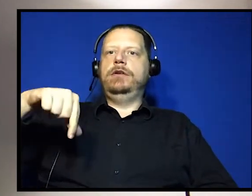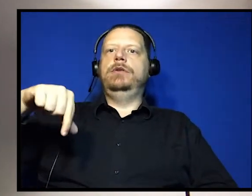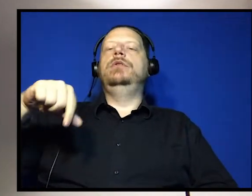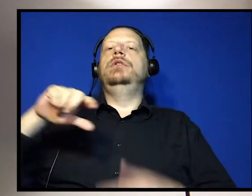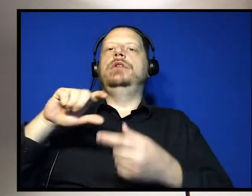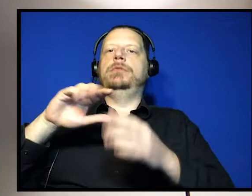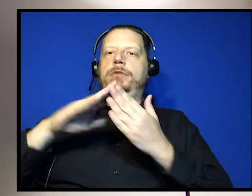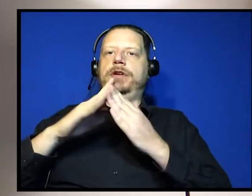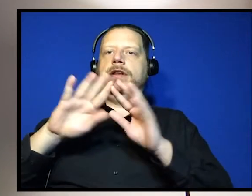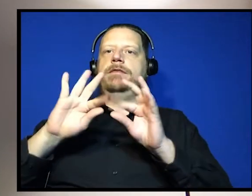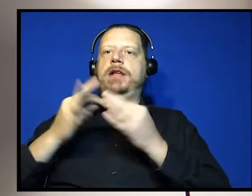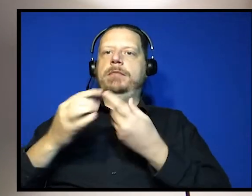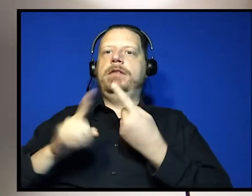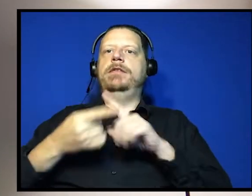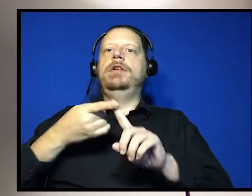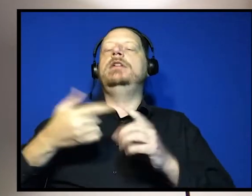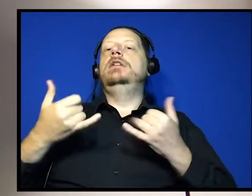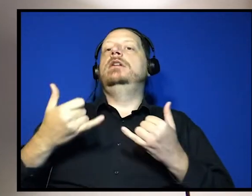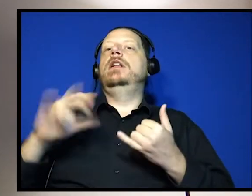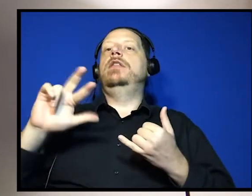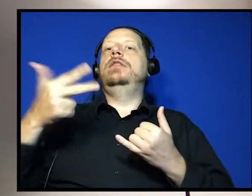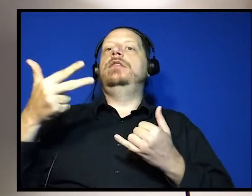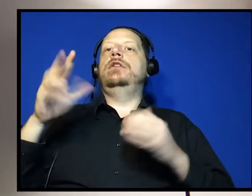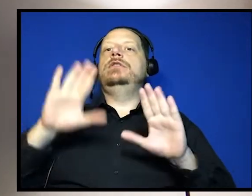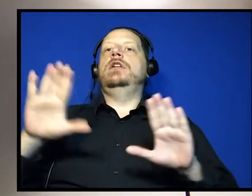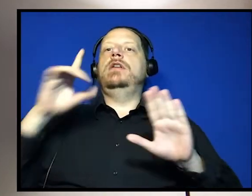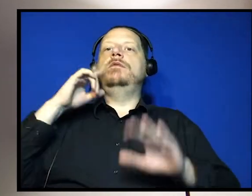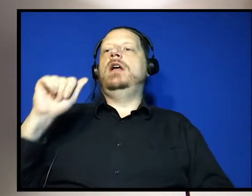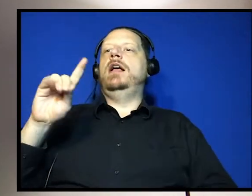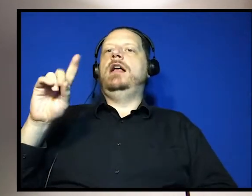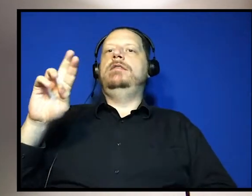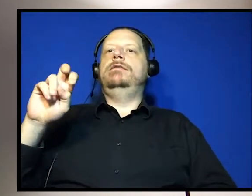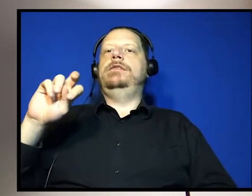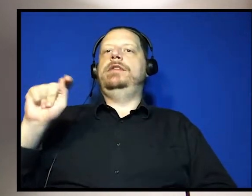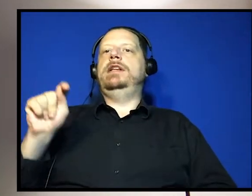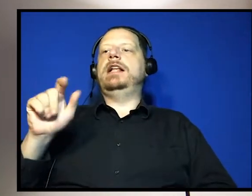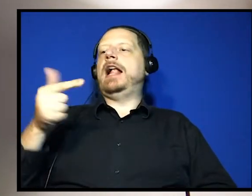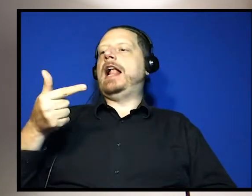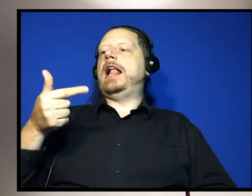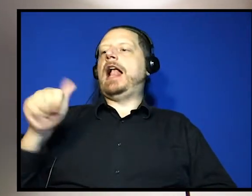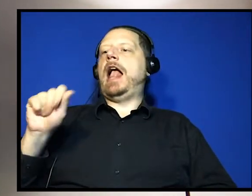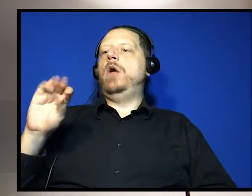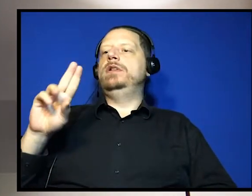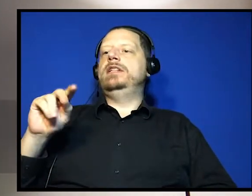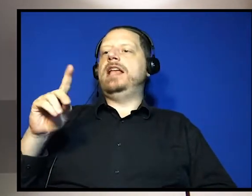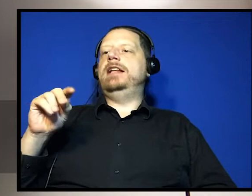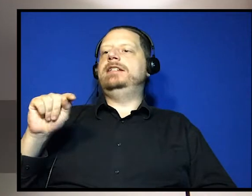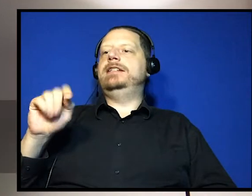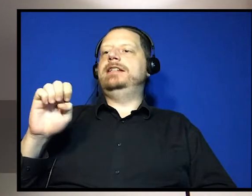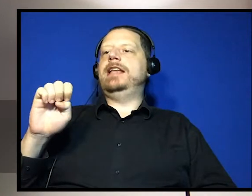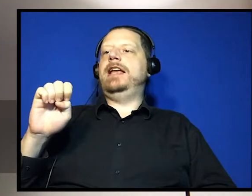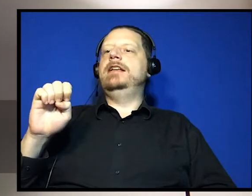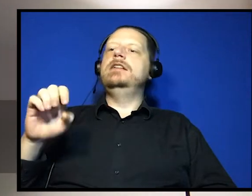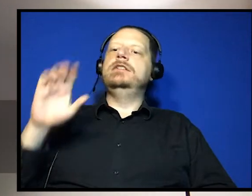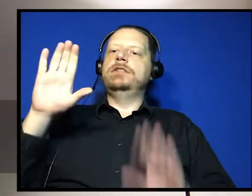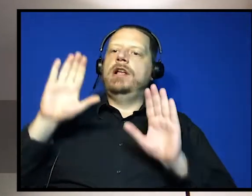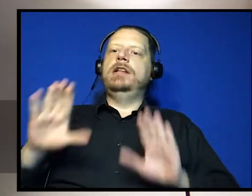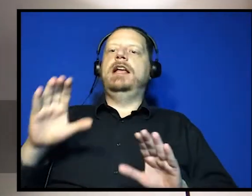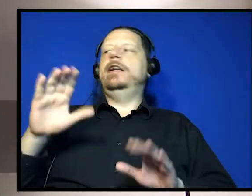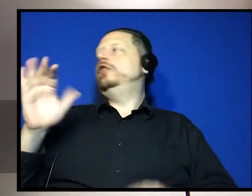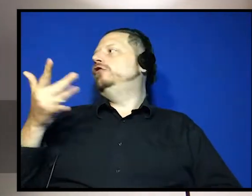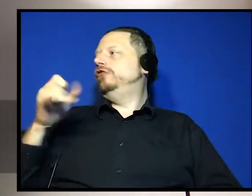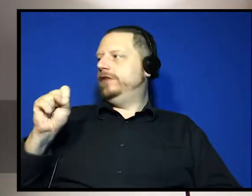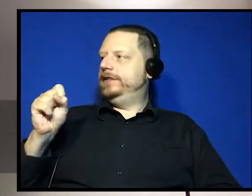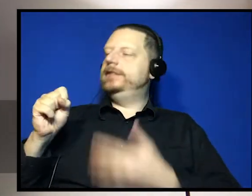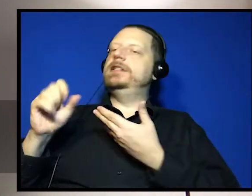friends. Today is the third Sunday of Advent, also known as Gaudete Sunday. My name is Christopher Hinkle, and I serve on the board of